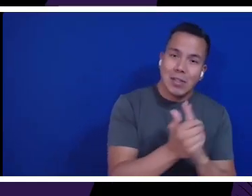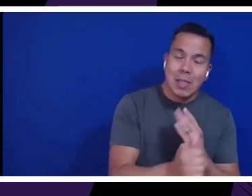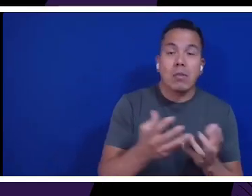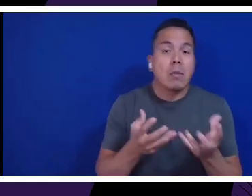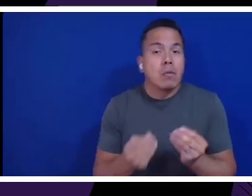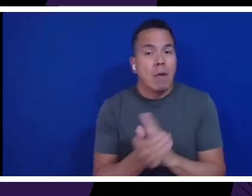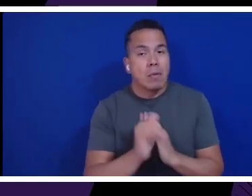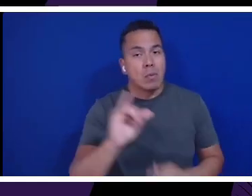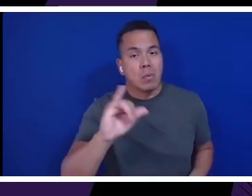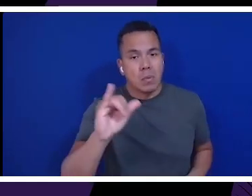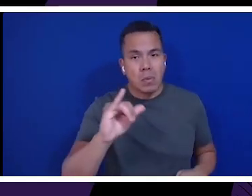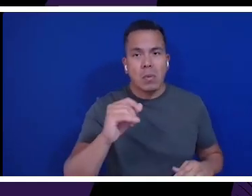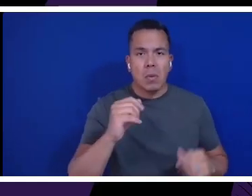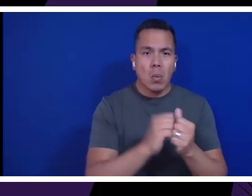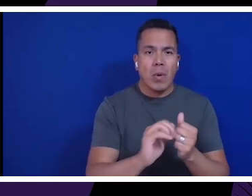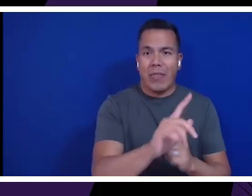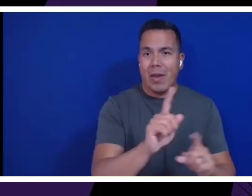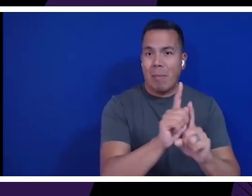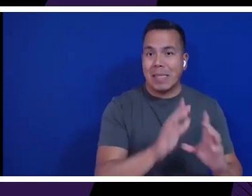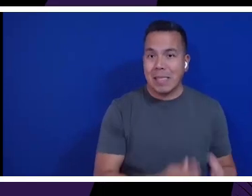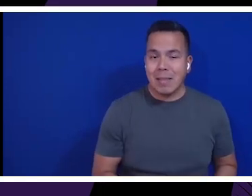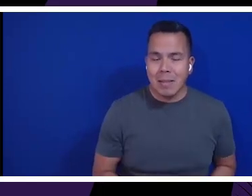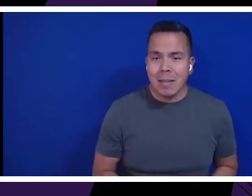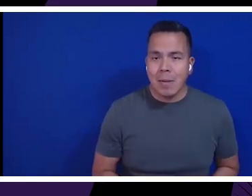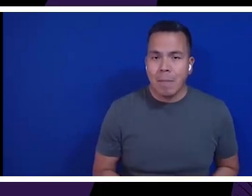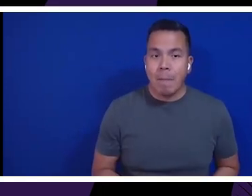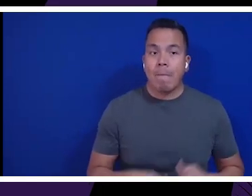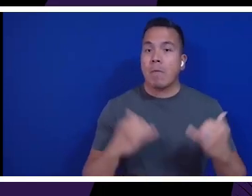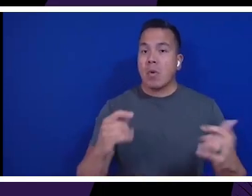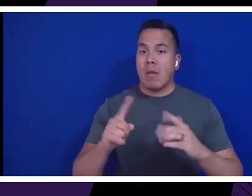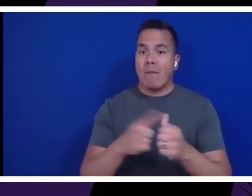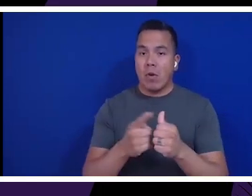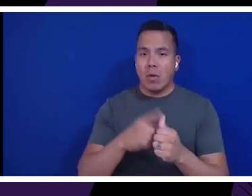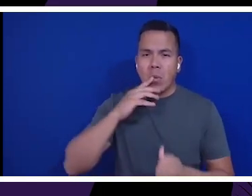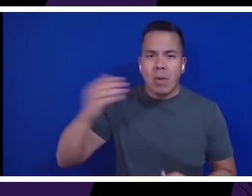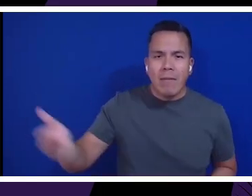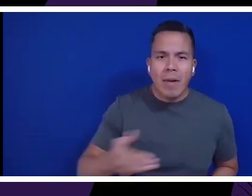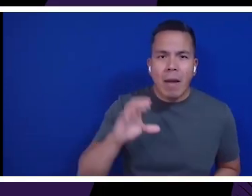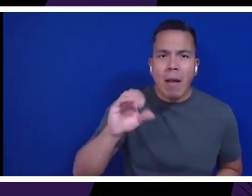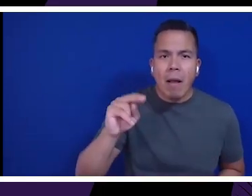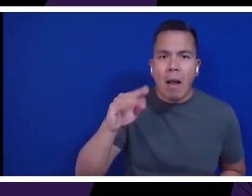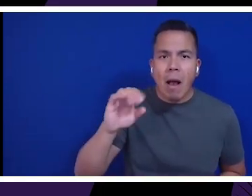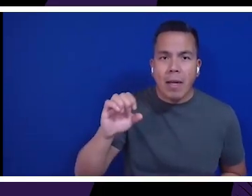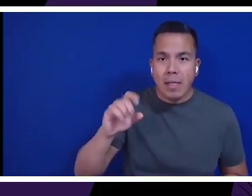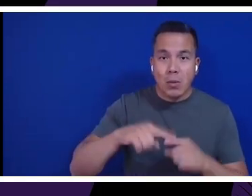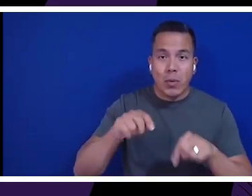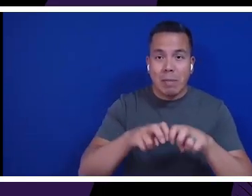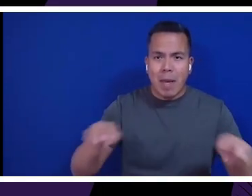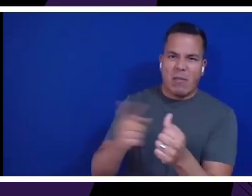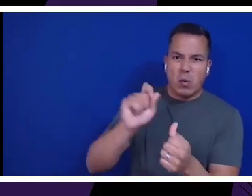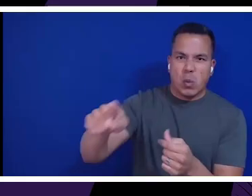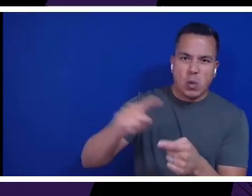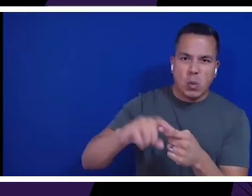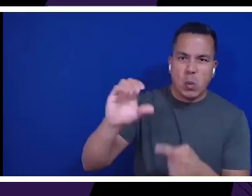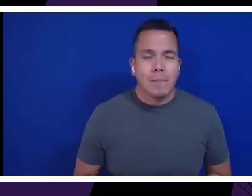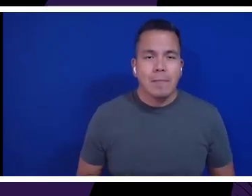mentees. So let's get started with this Q&A by inviting Connie to the panel to ask the first question to Claire.